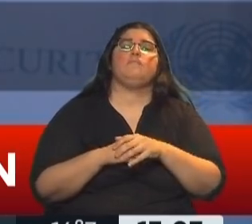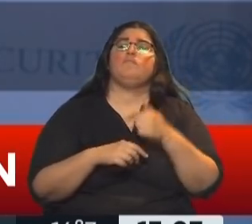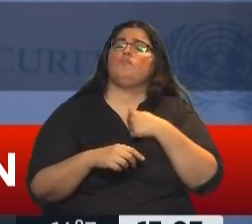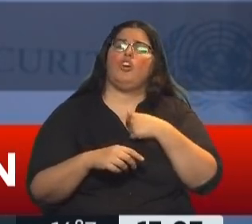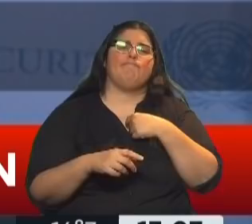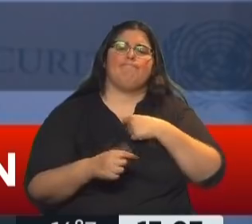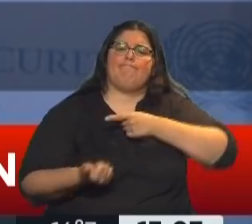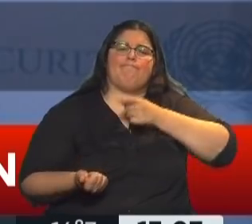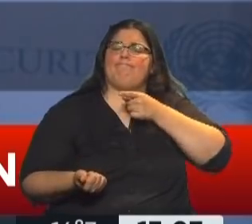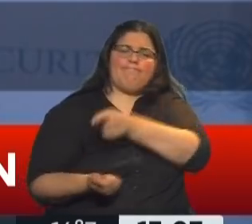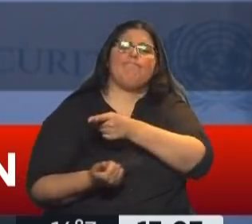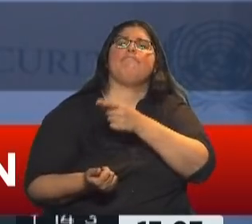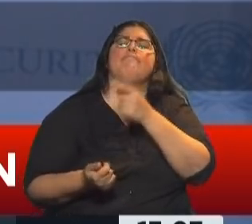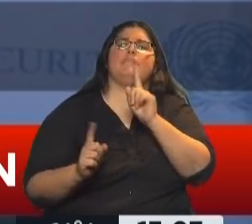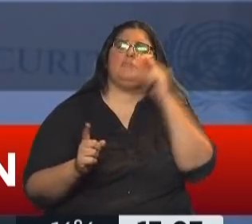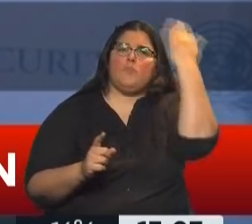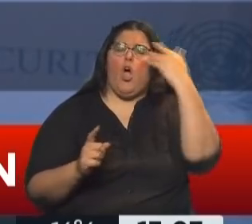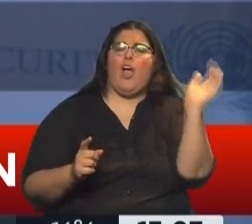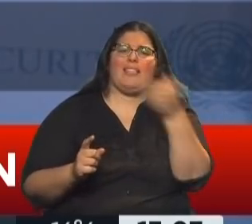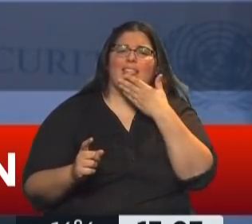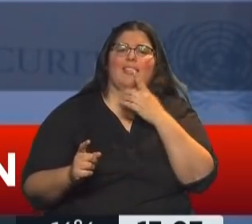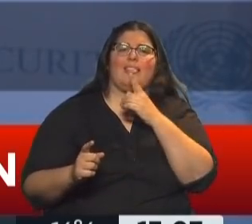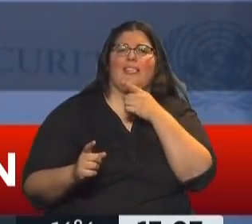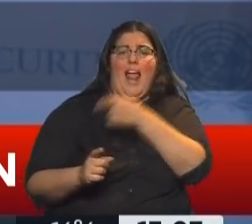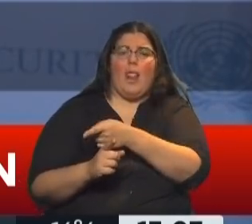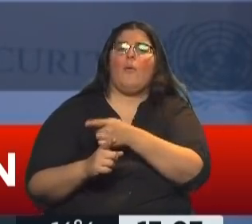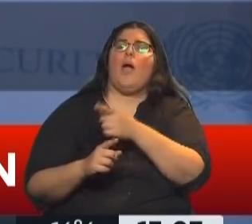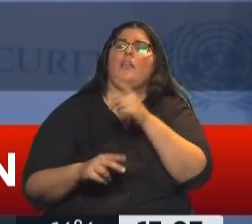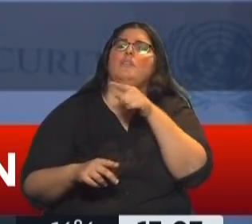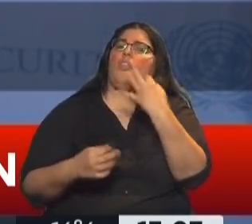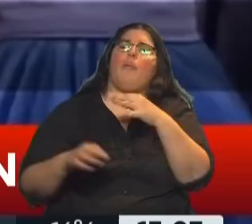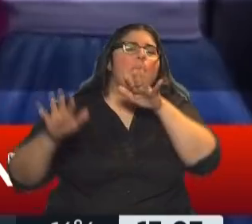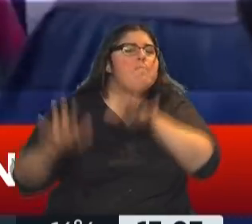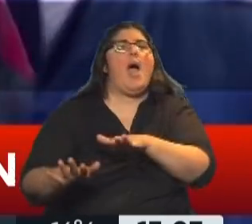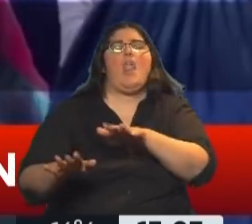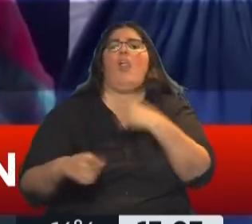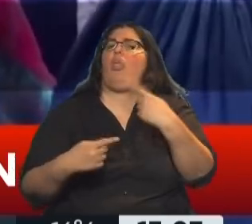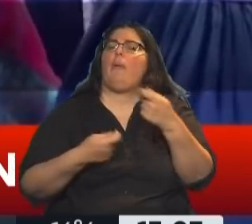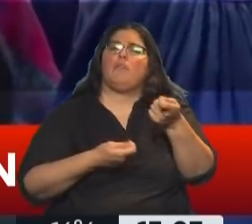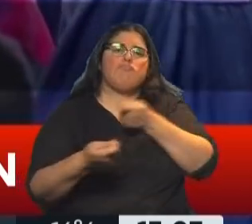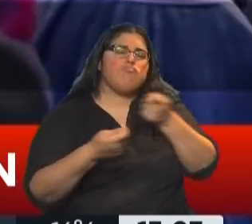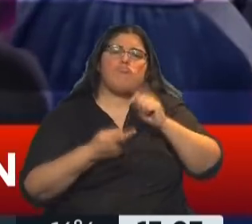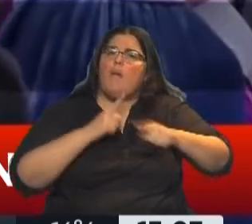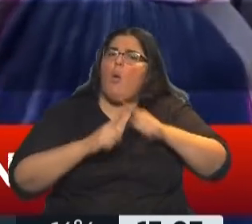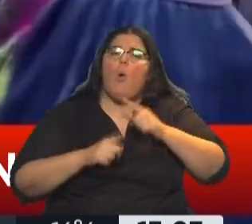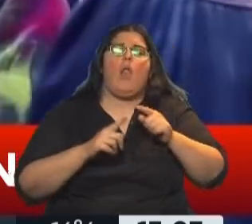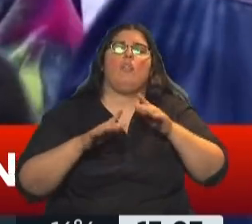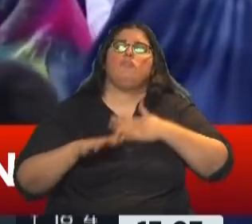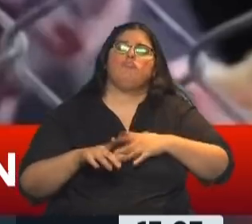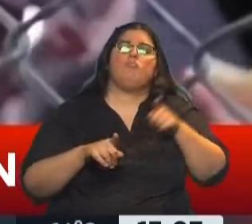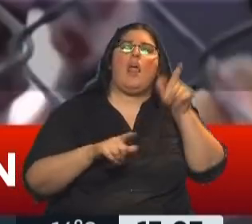to immediately halt the offensive and to negotiate in good faith in the interest of Afghanistan and its